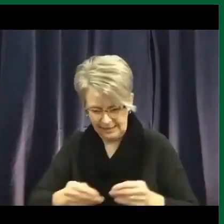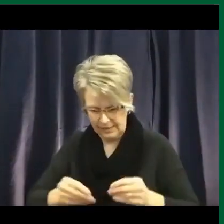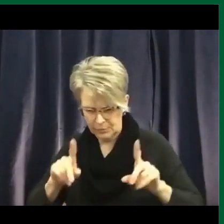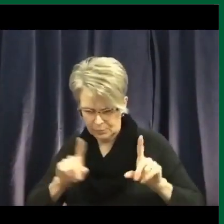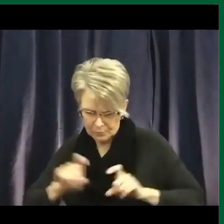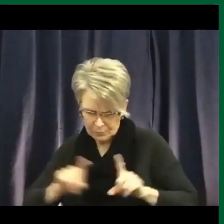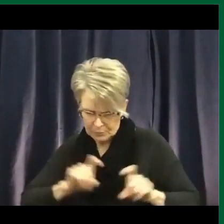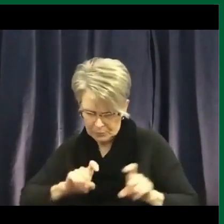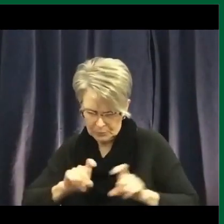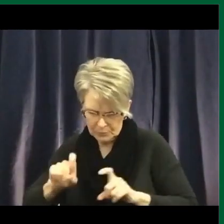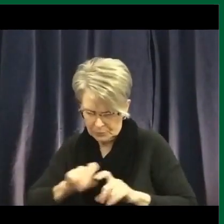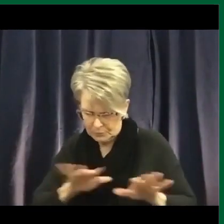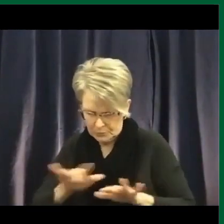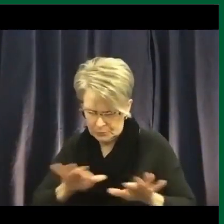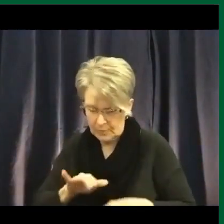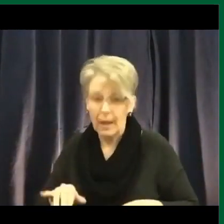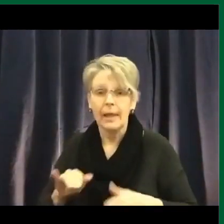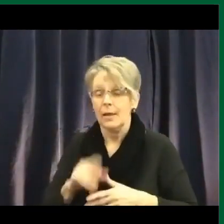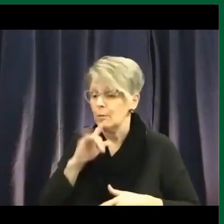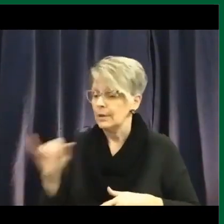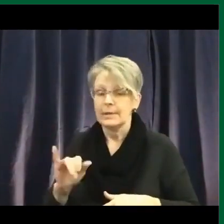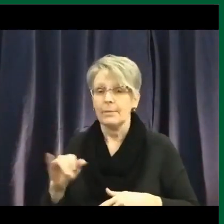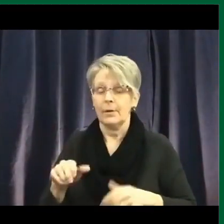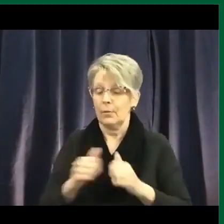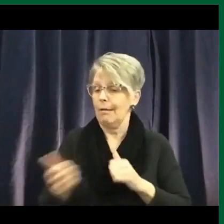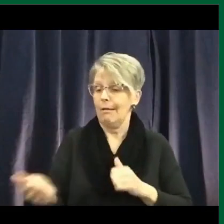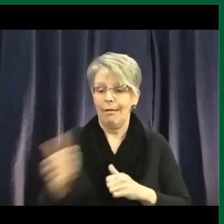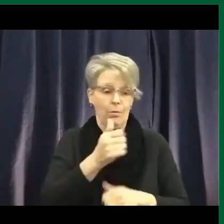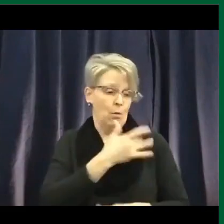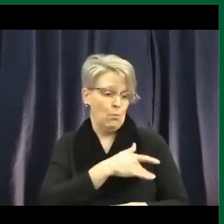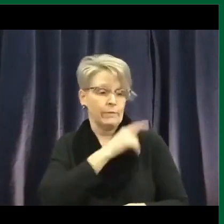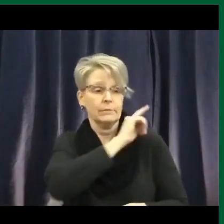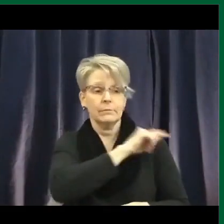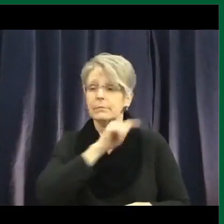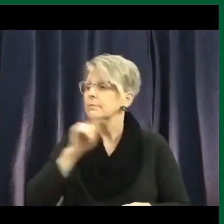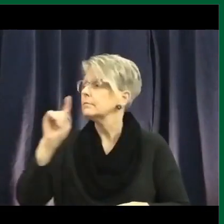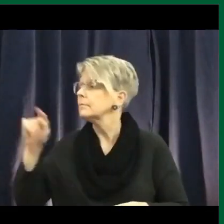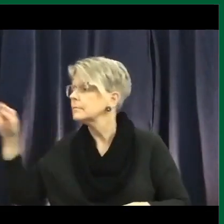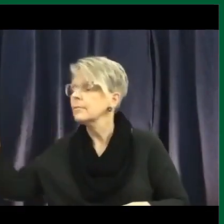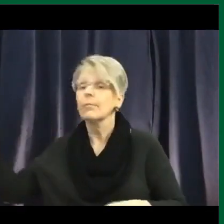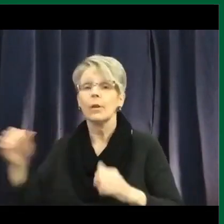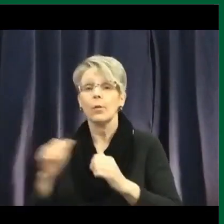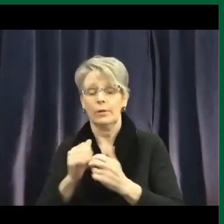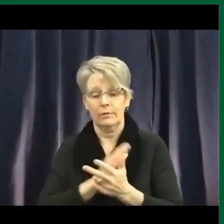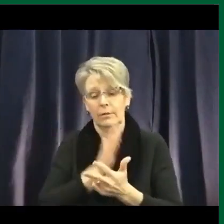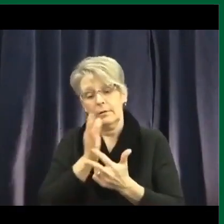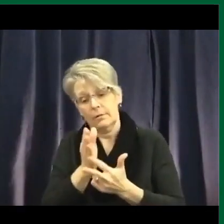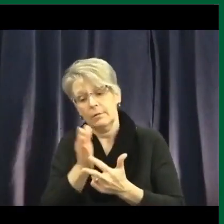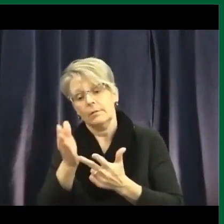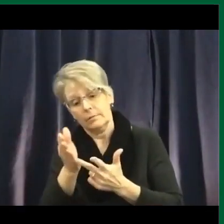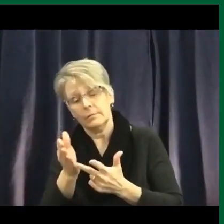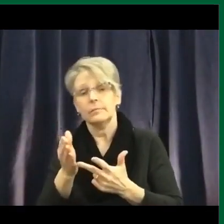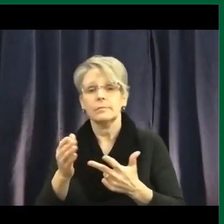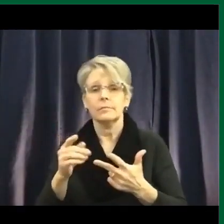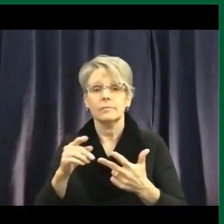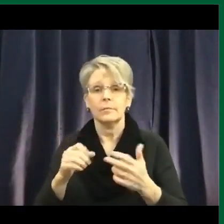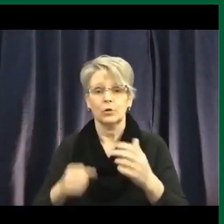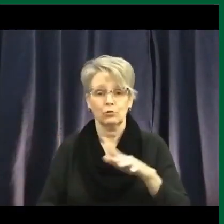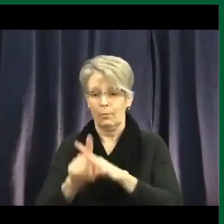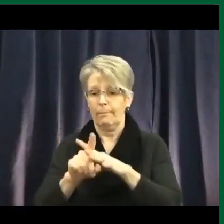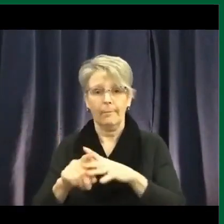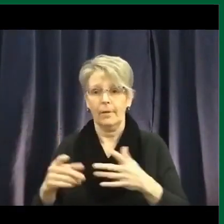but this is also not unlike what we're seeing in other provinces as well, with respect to the variants of concern being present in most, if